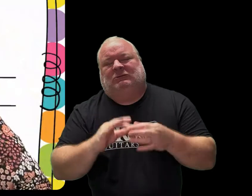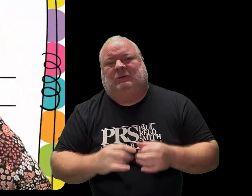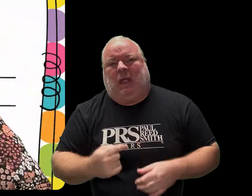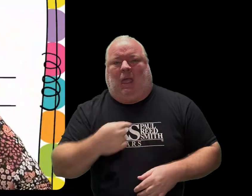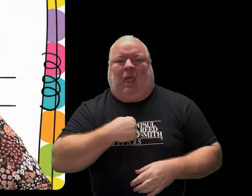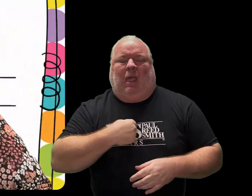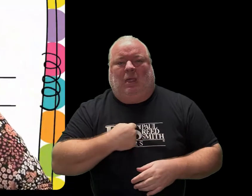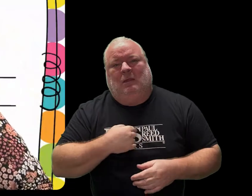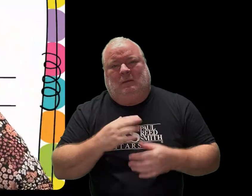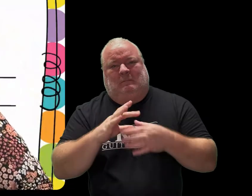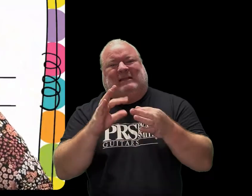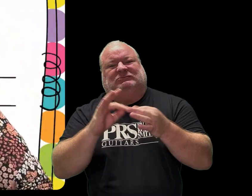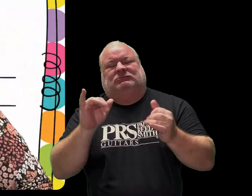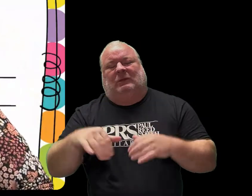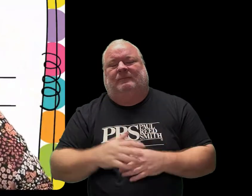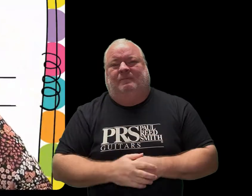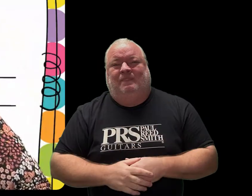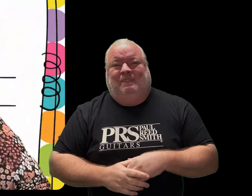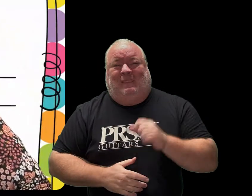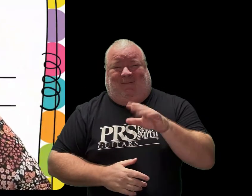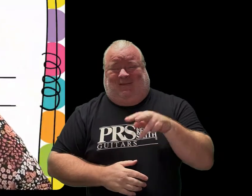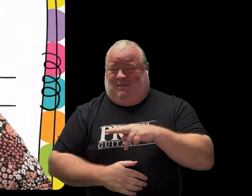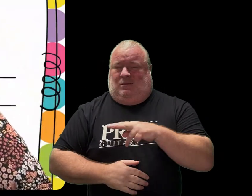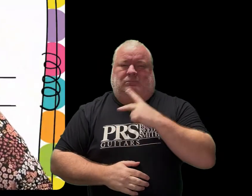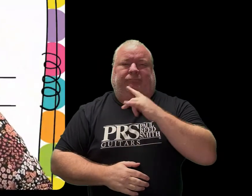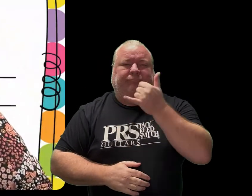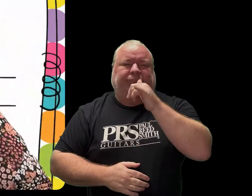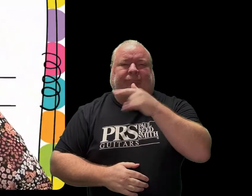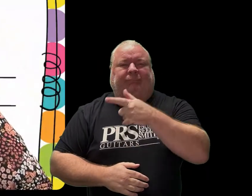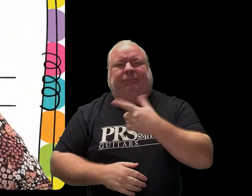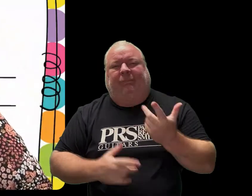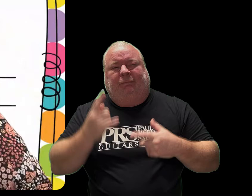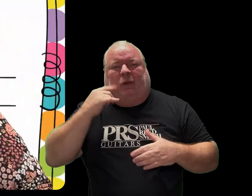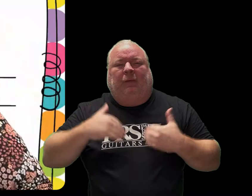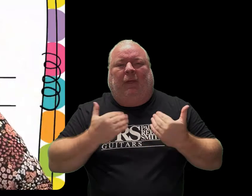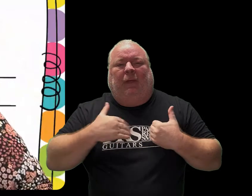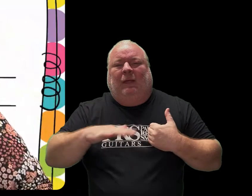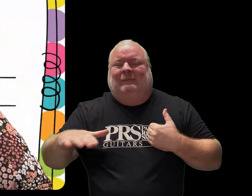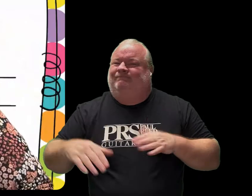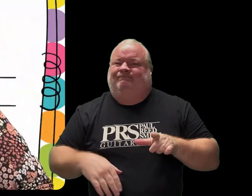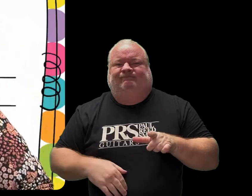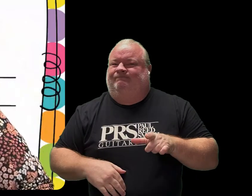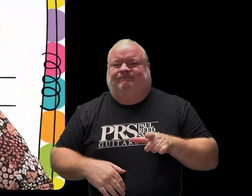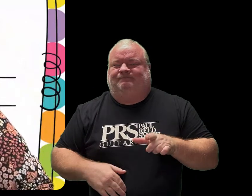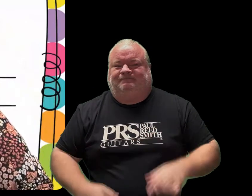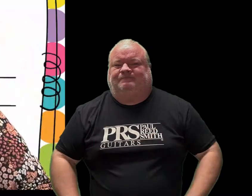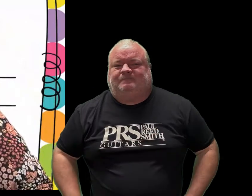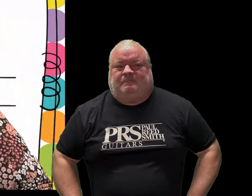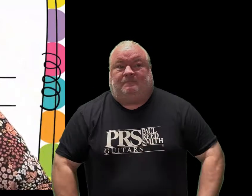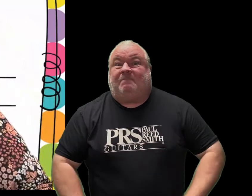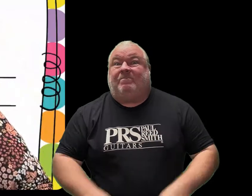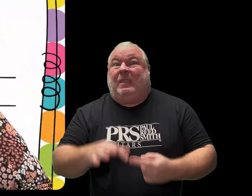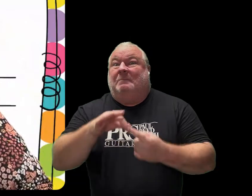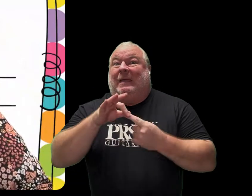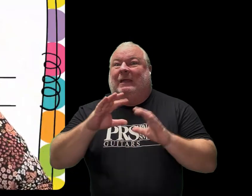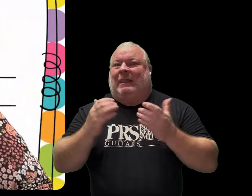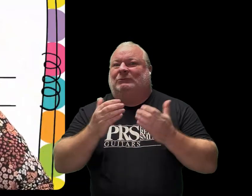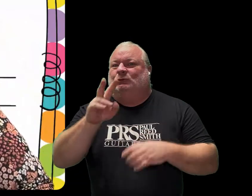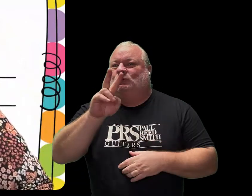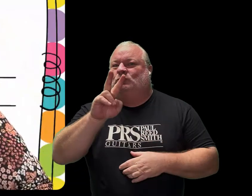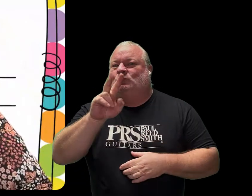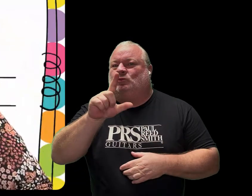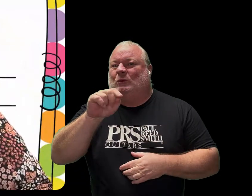feeling. And if you think you're too old for this, I want to remind everyone, especially the